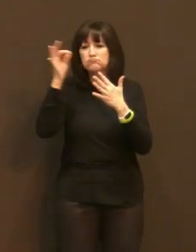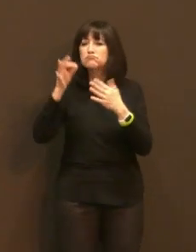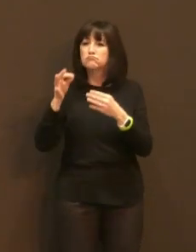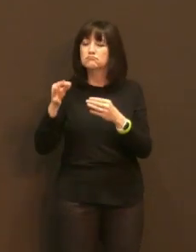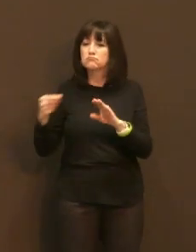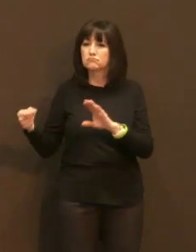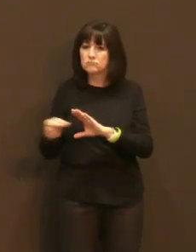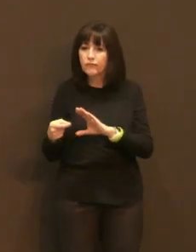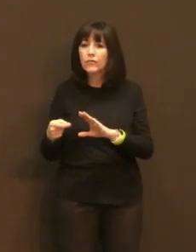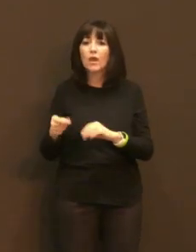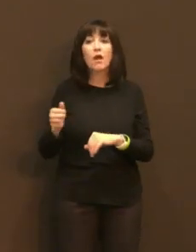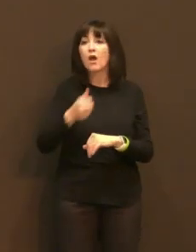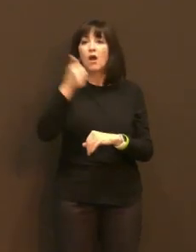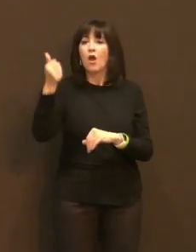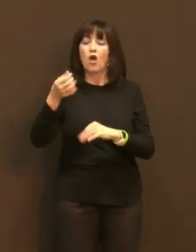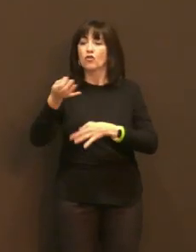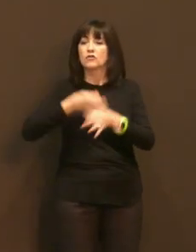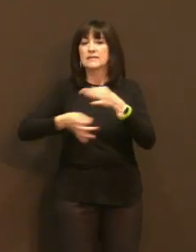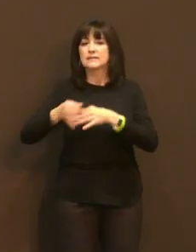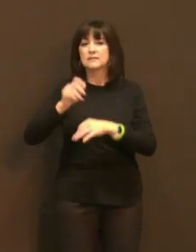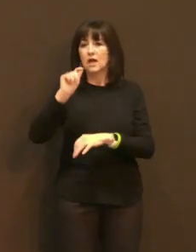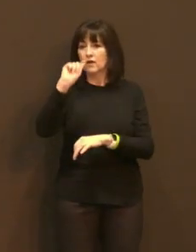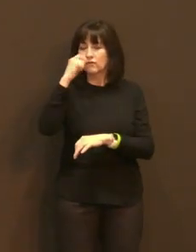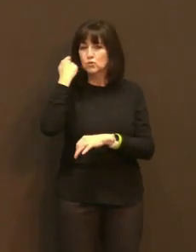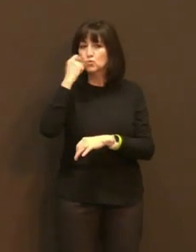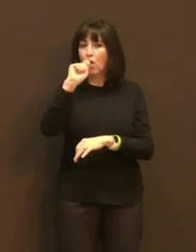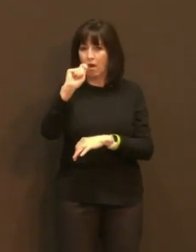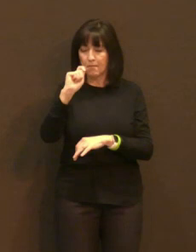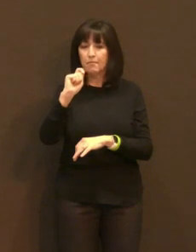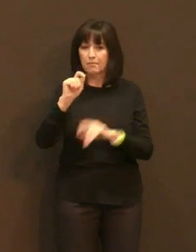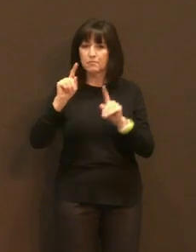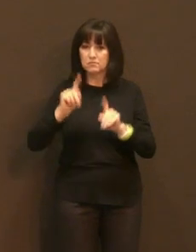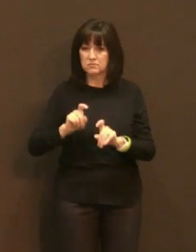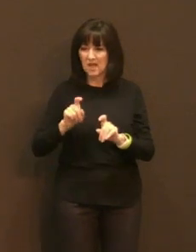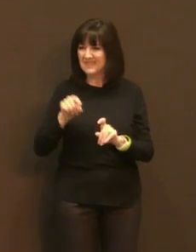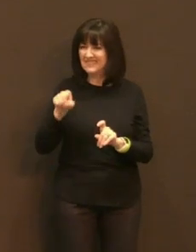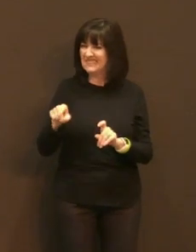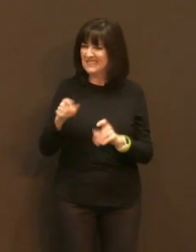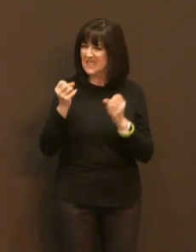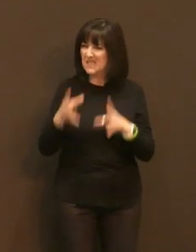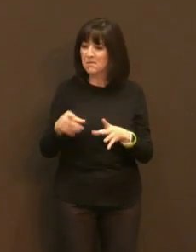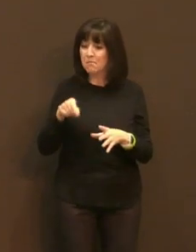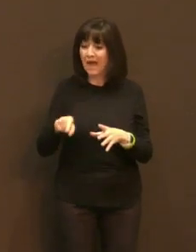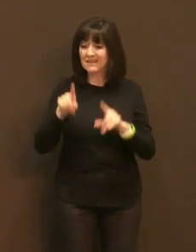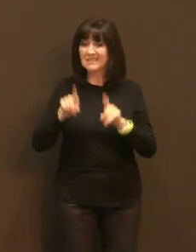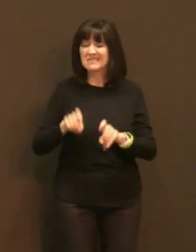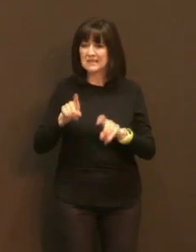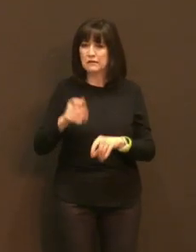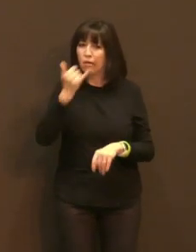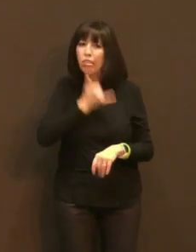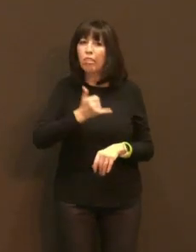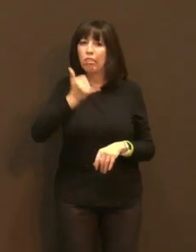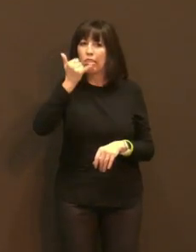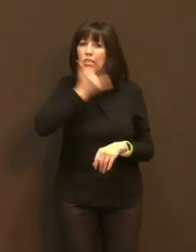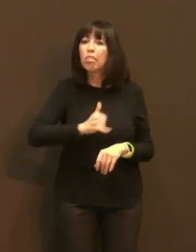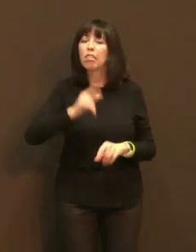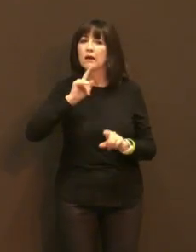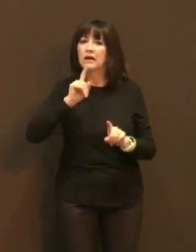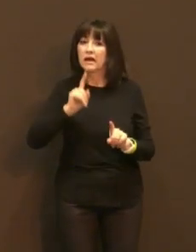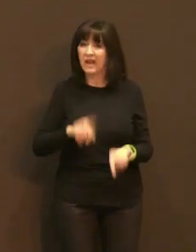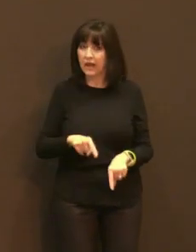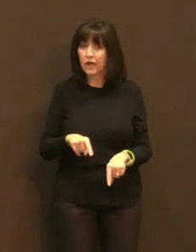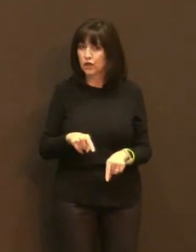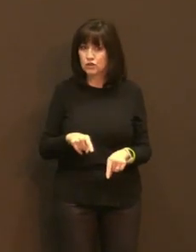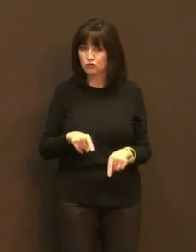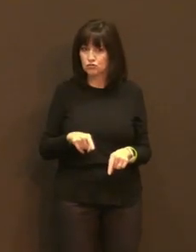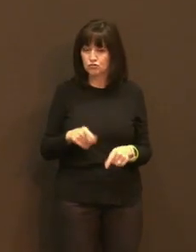of false negative on that. So let's say presumptively we can get enough rapid response tests to start doing some of these